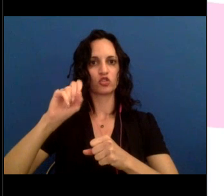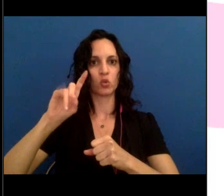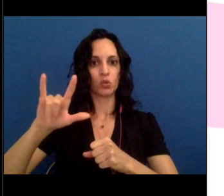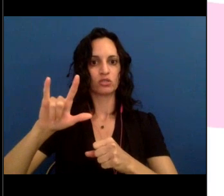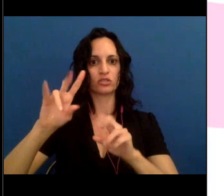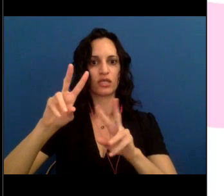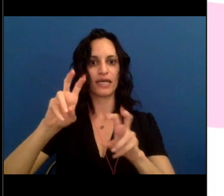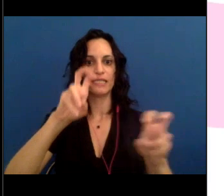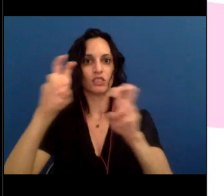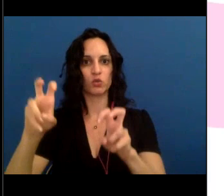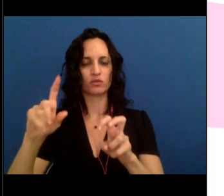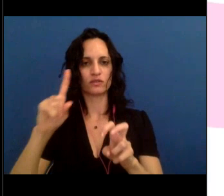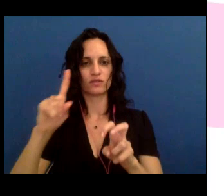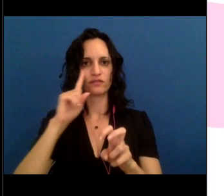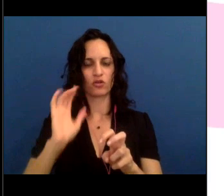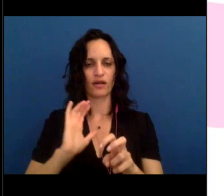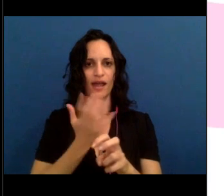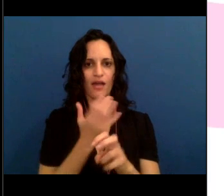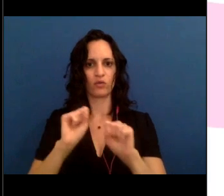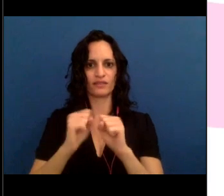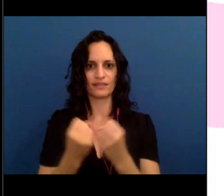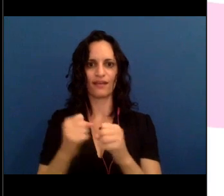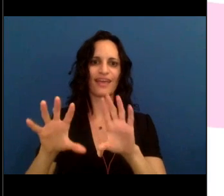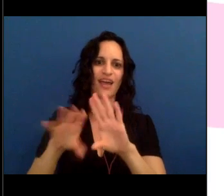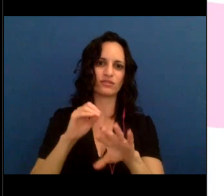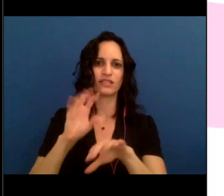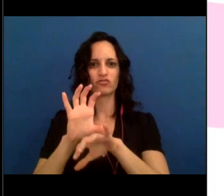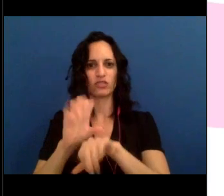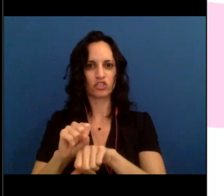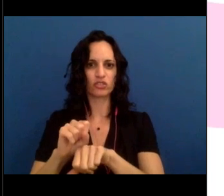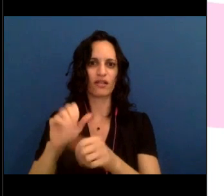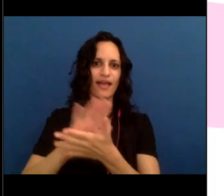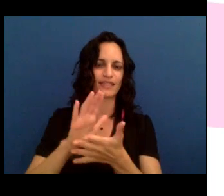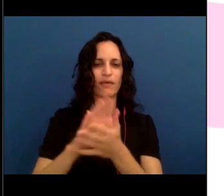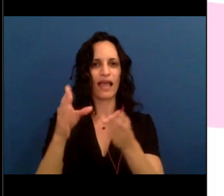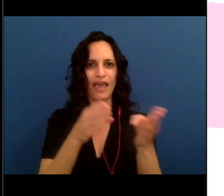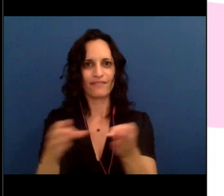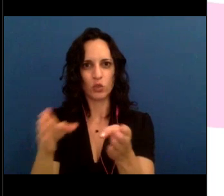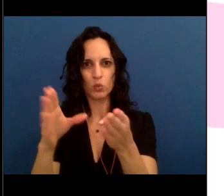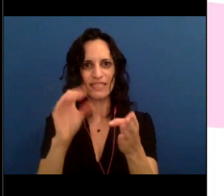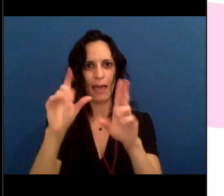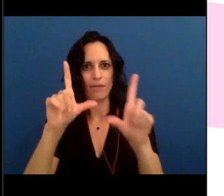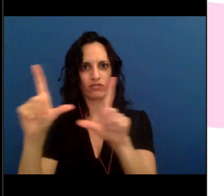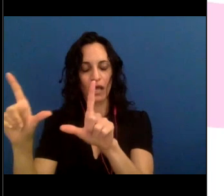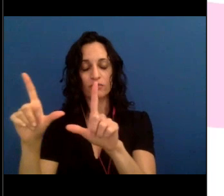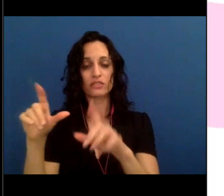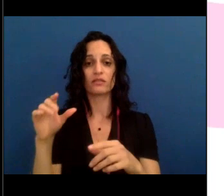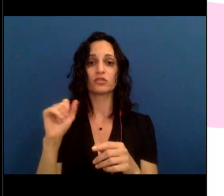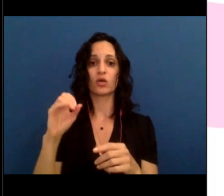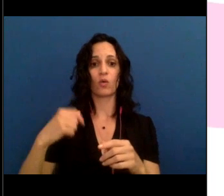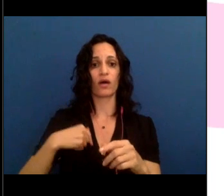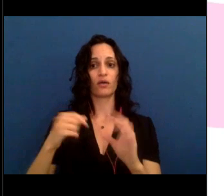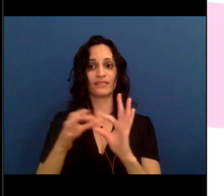society outside of traditional academic avenues and paradigms? And so I would point out, as a